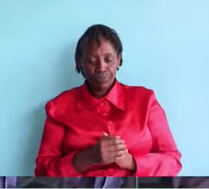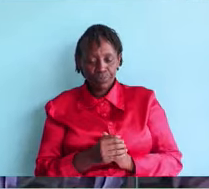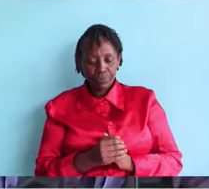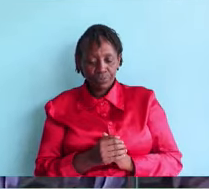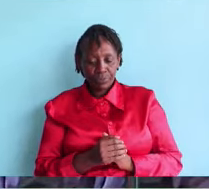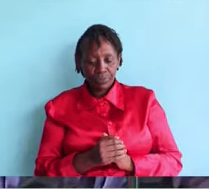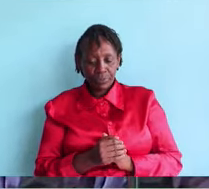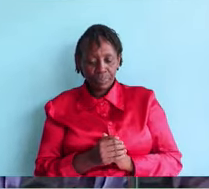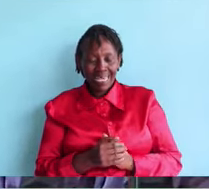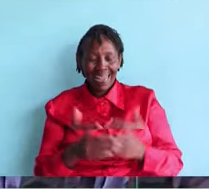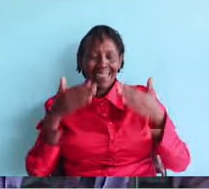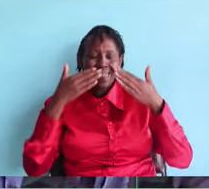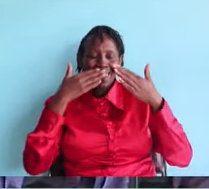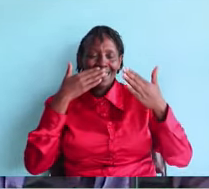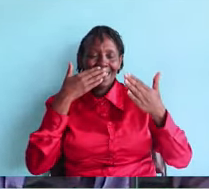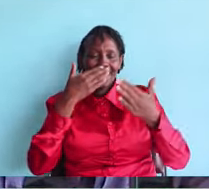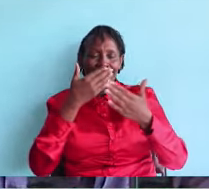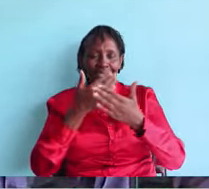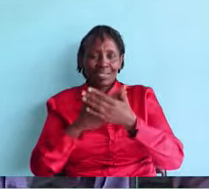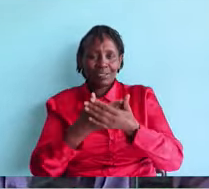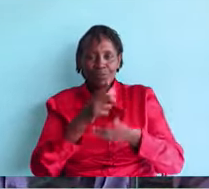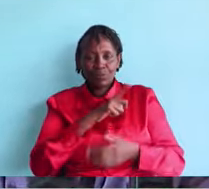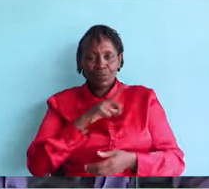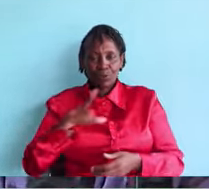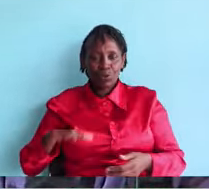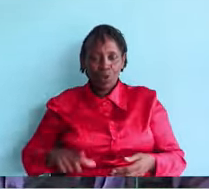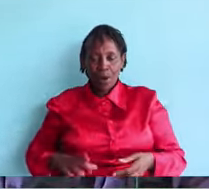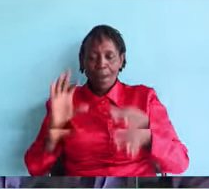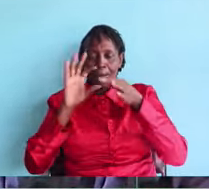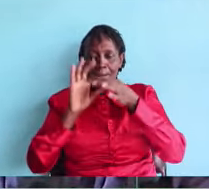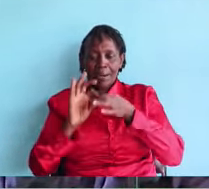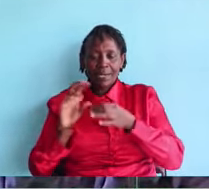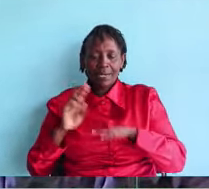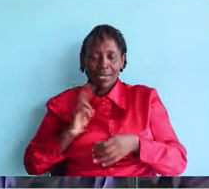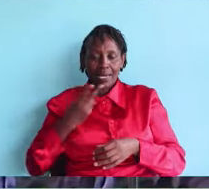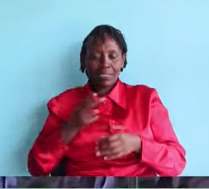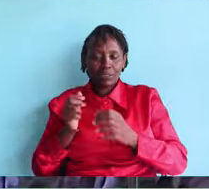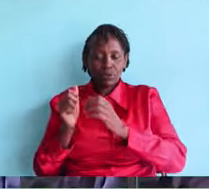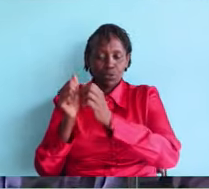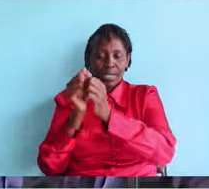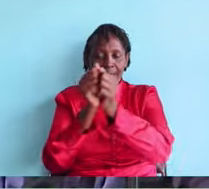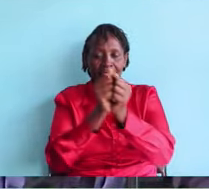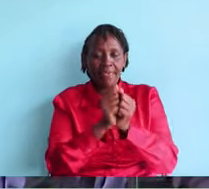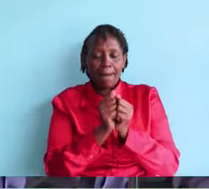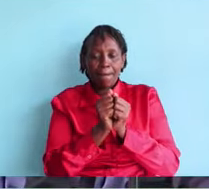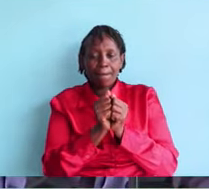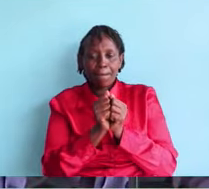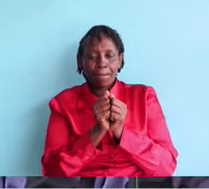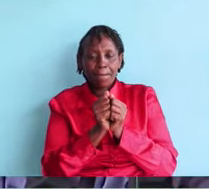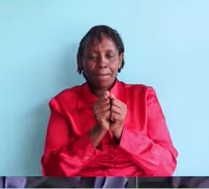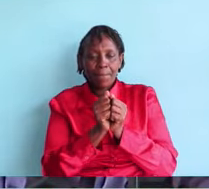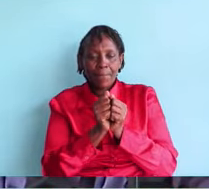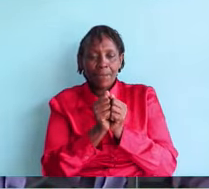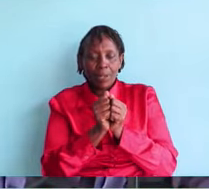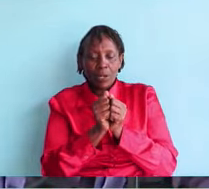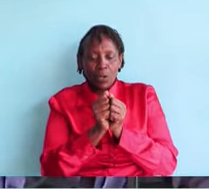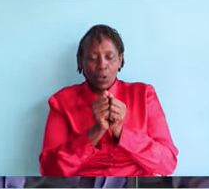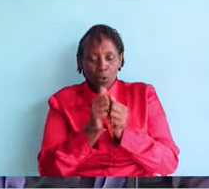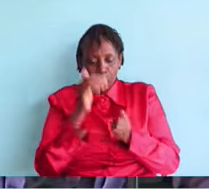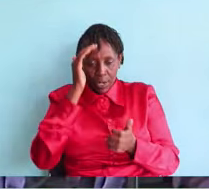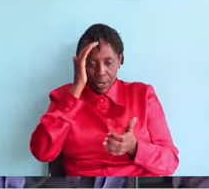God. So we thank you, O Lord, and as a church we pray, bind us together. Bind us together that we can live for